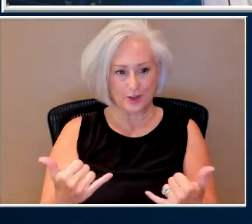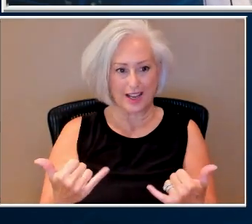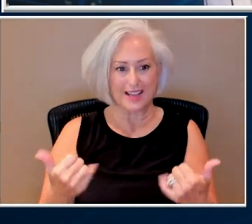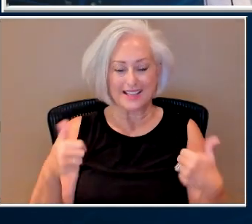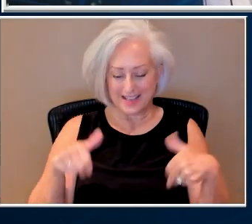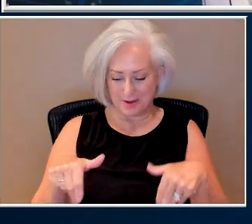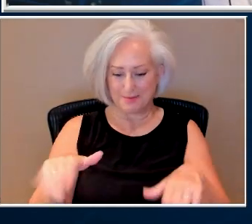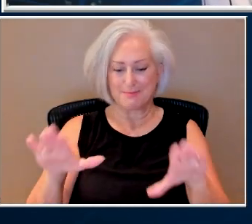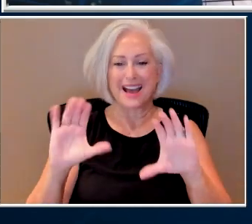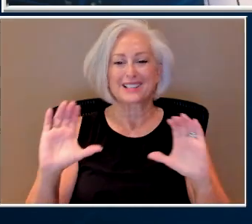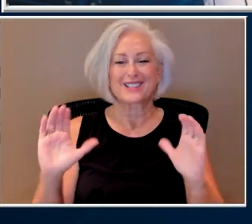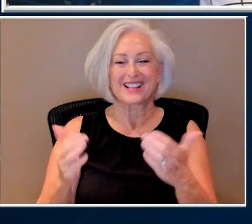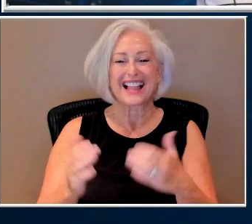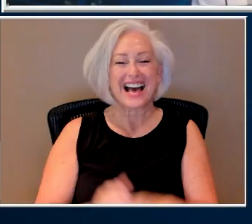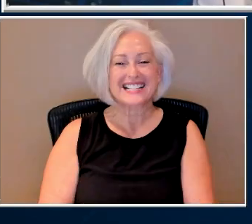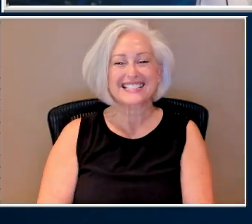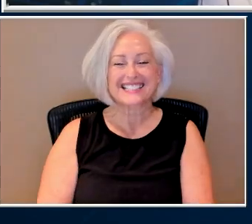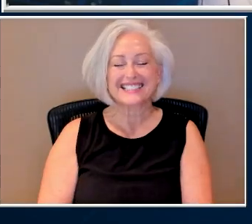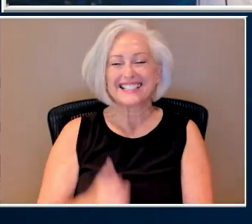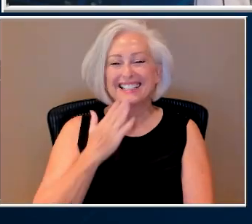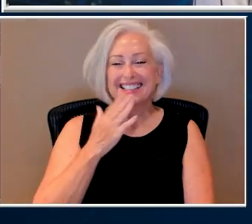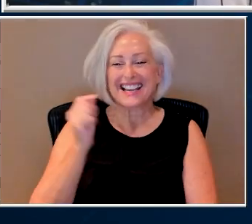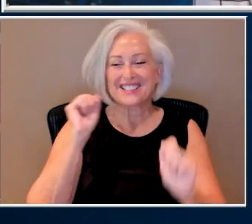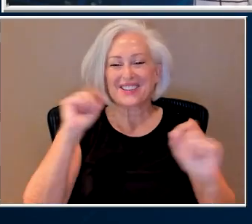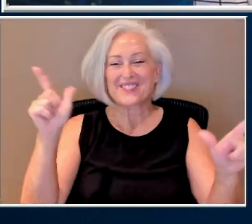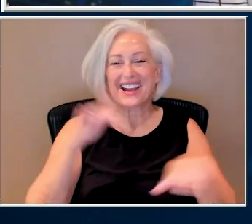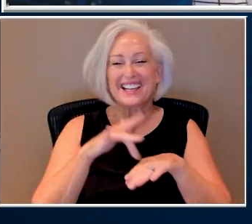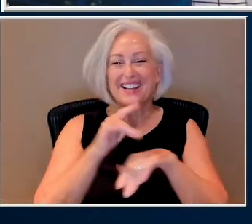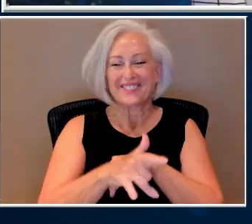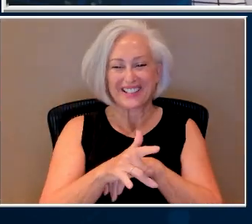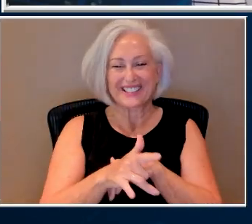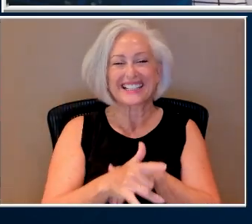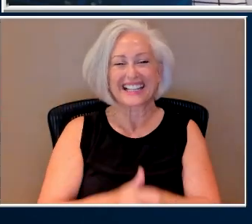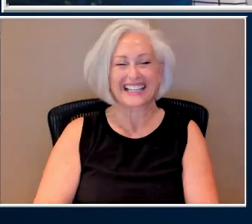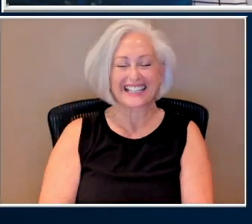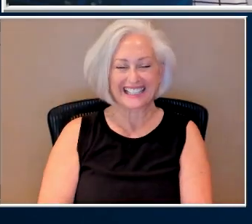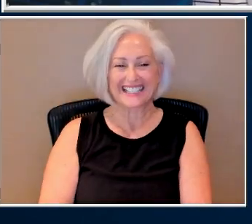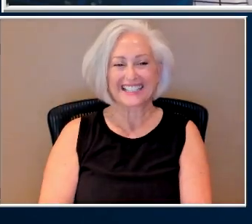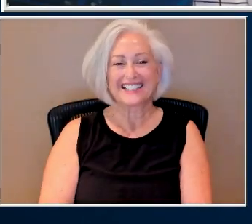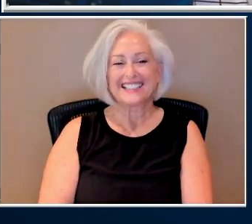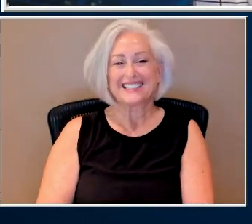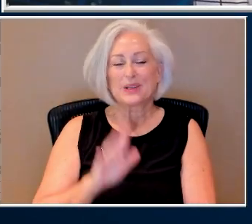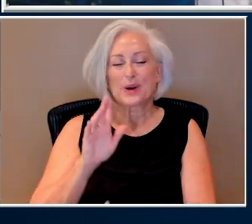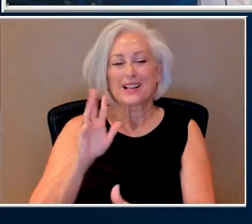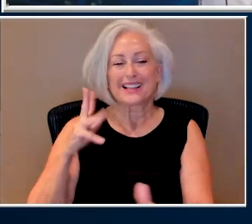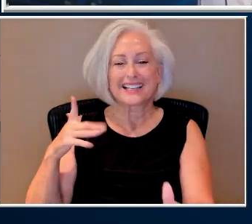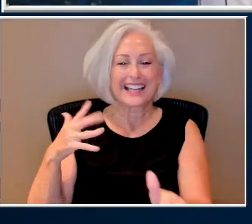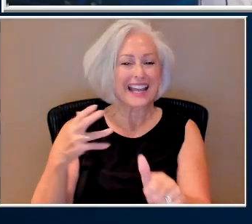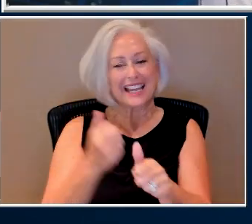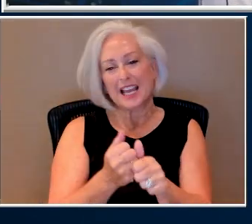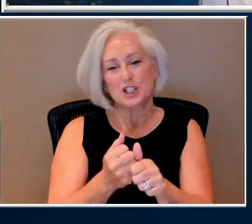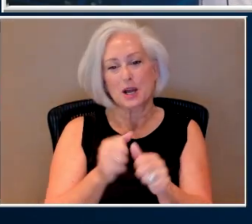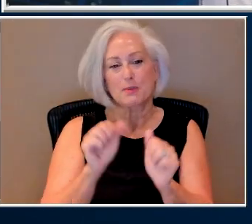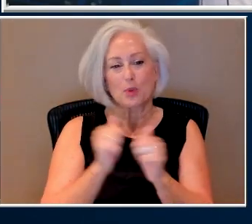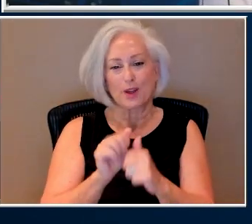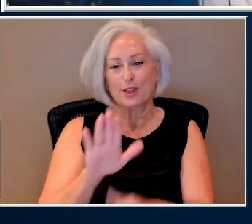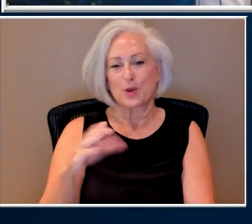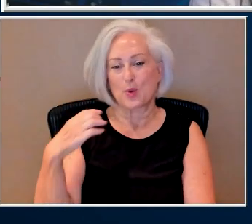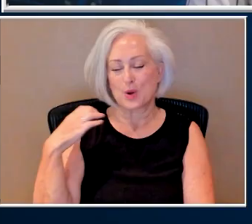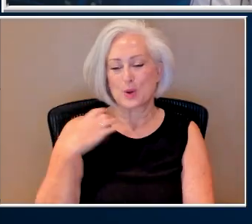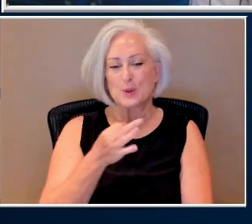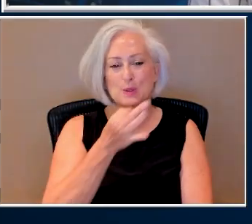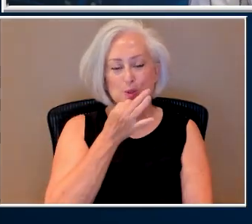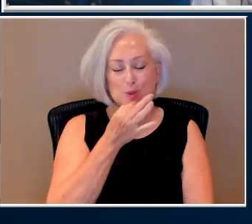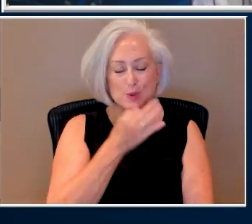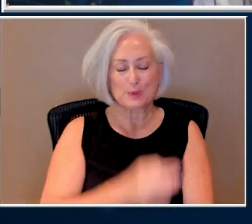class. So thanks for getting up early with us. Get back to class, and we're going to catch up with one of your coaches here in just a little bit. But Roger,